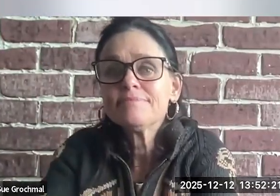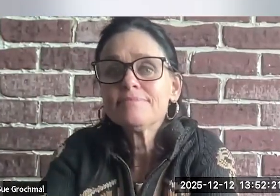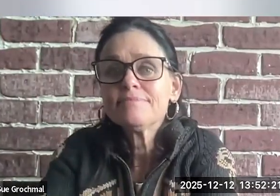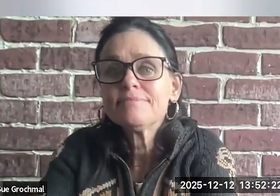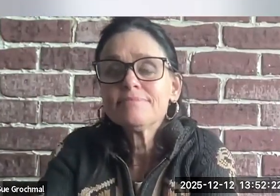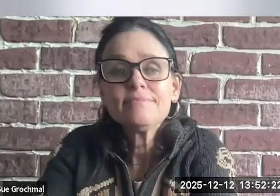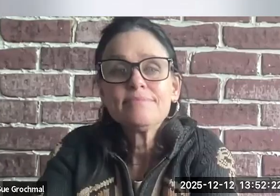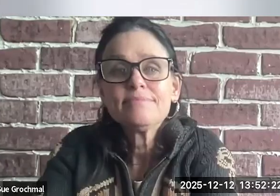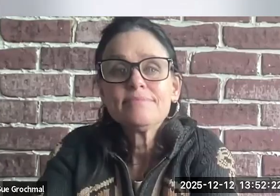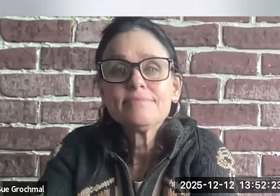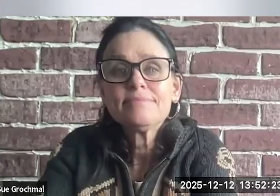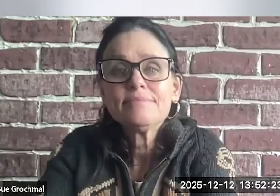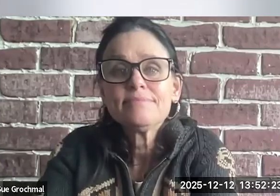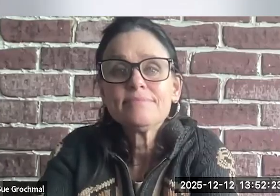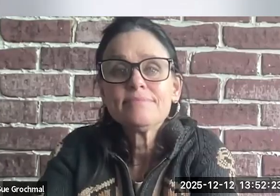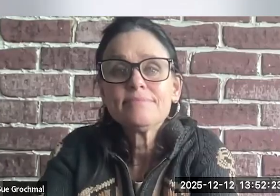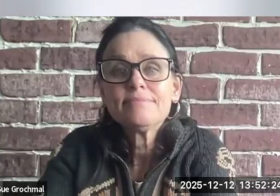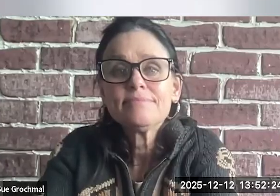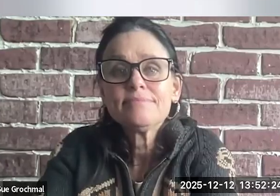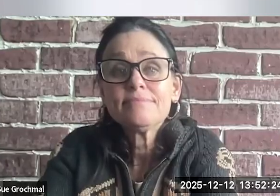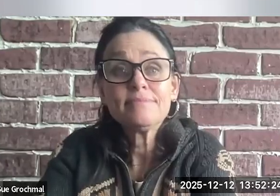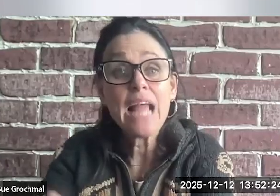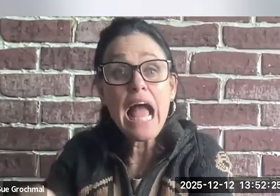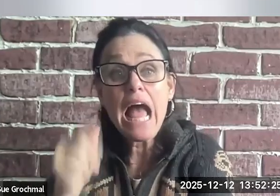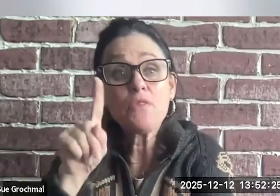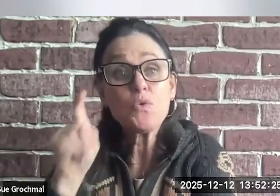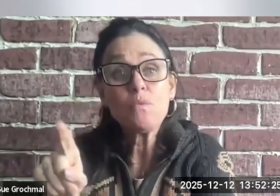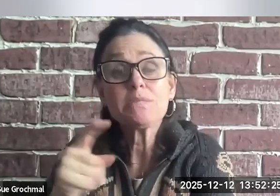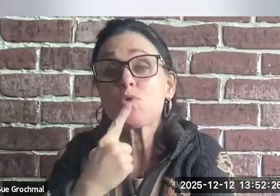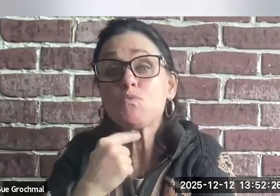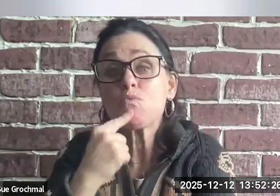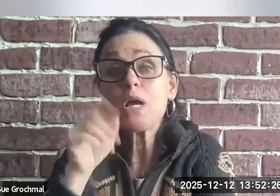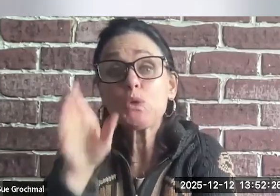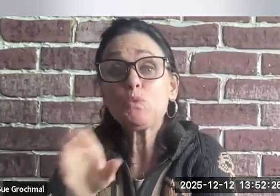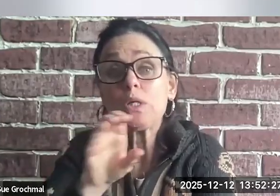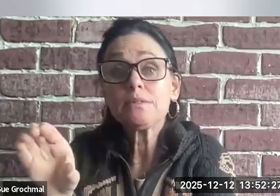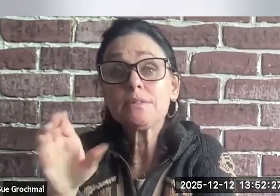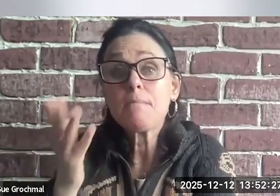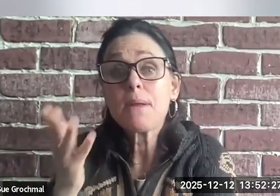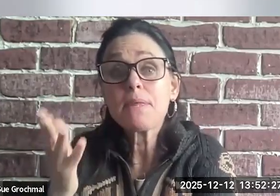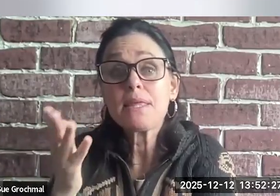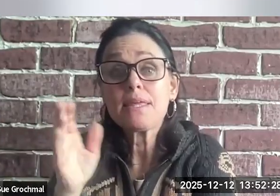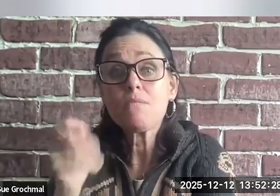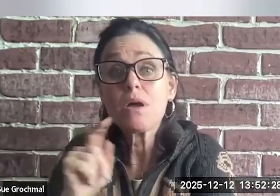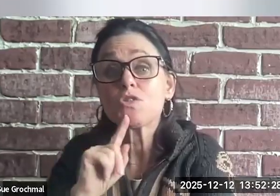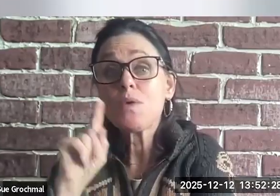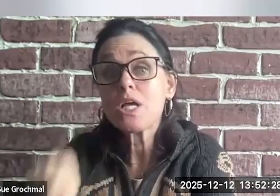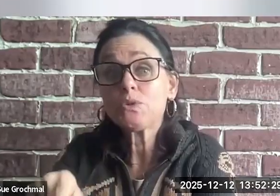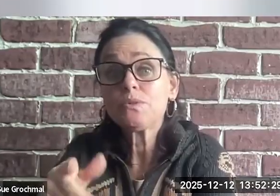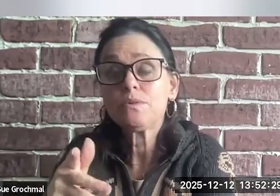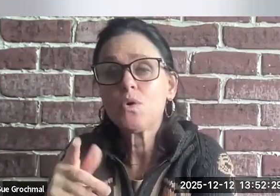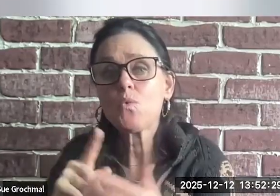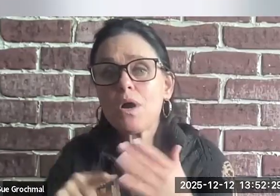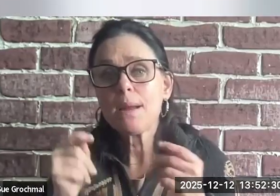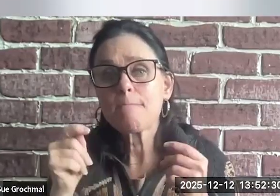another question, which maybe the Red Cross or Red Cross or Eviance might be wanting to respond to, but what